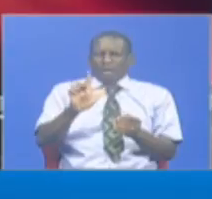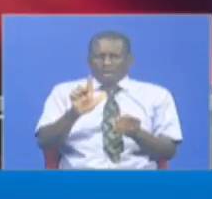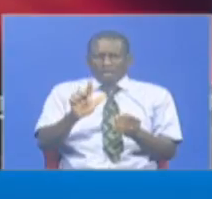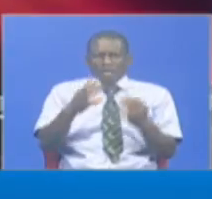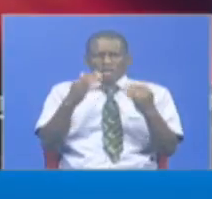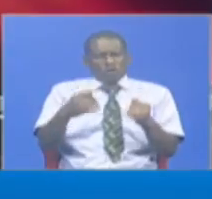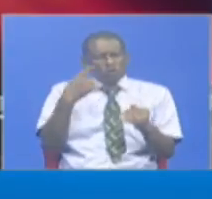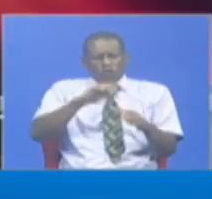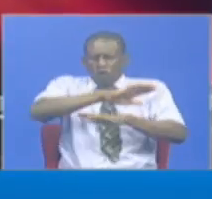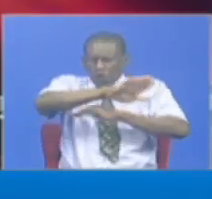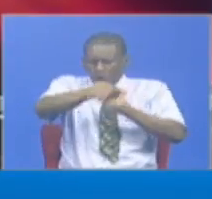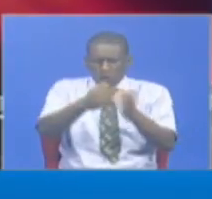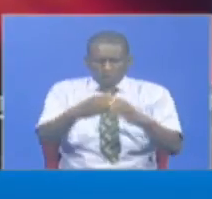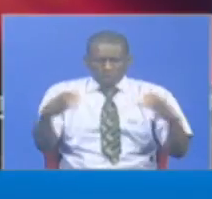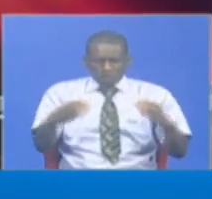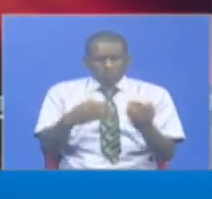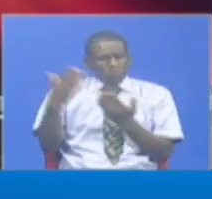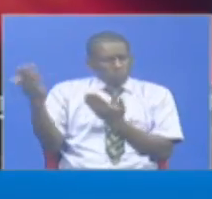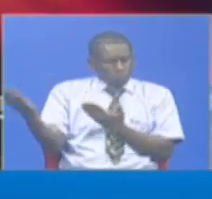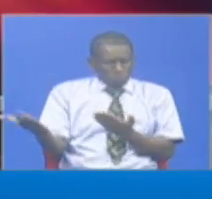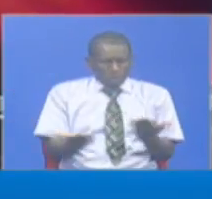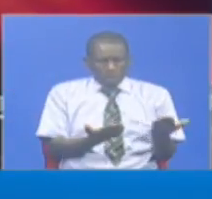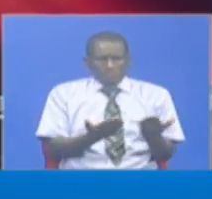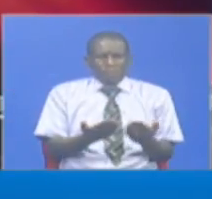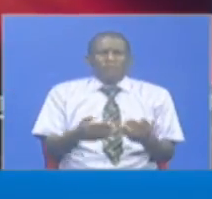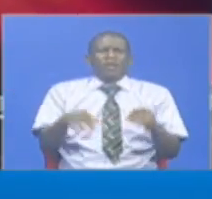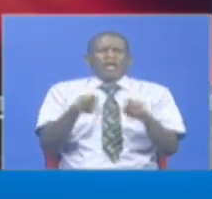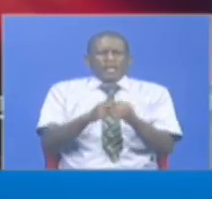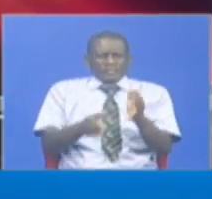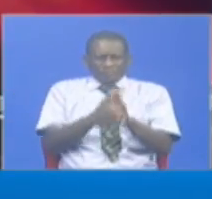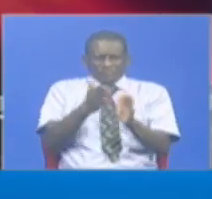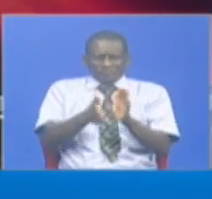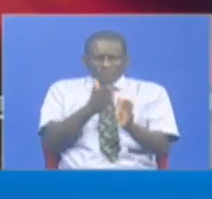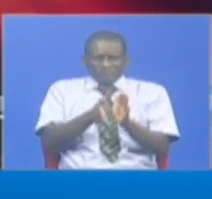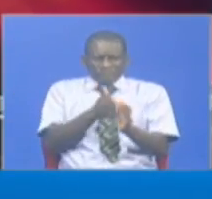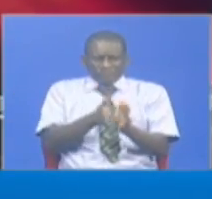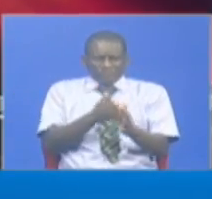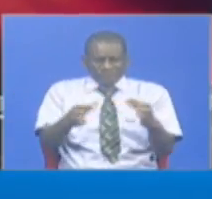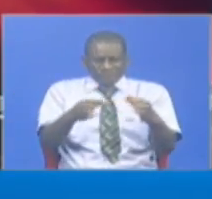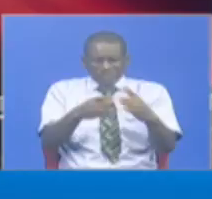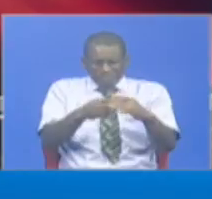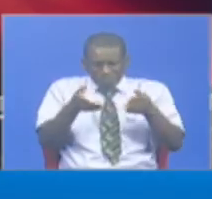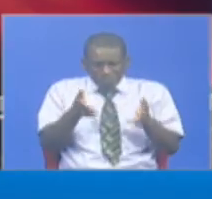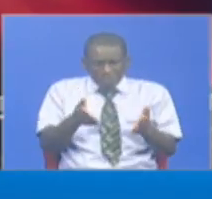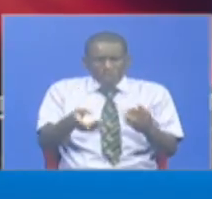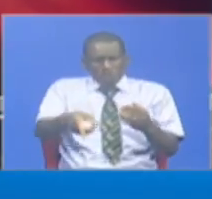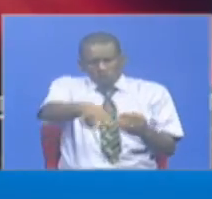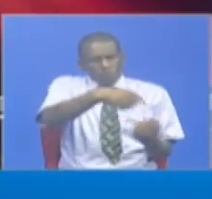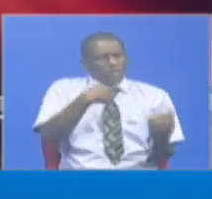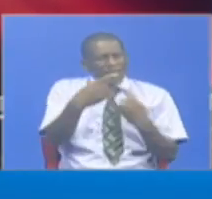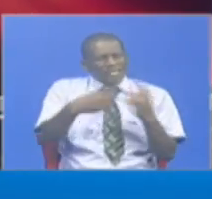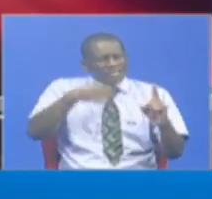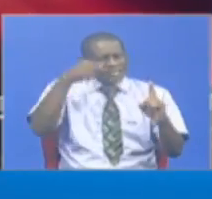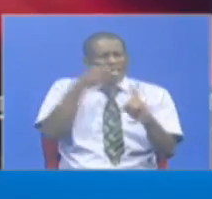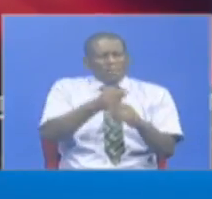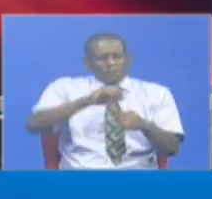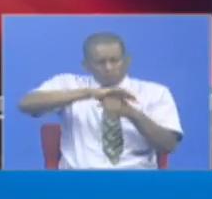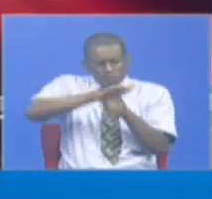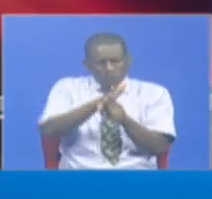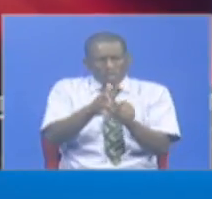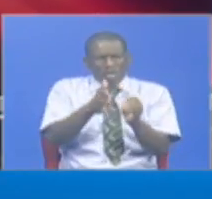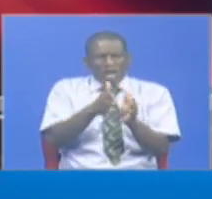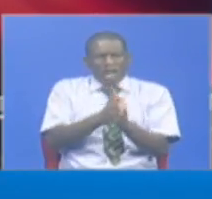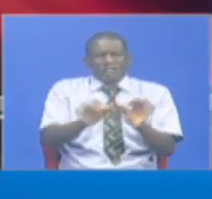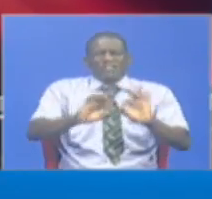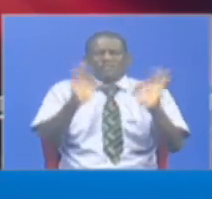the entire team, I bid you welcome. Just as a quick primer today, we are discussing the impact of COVID-19 and the